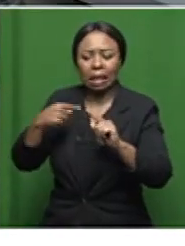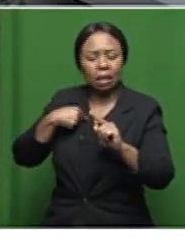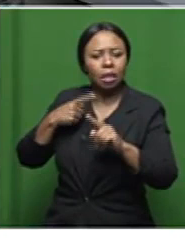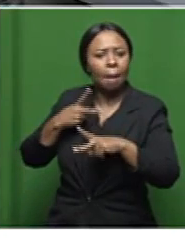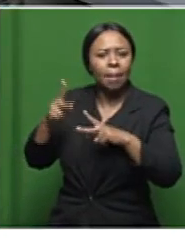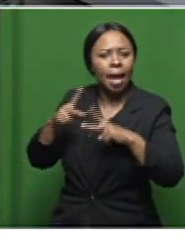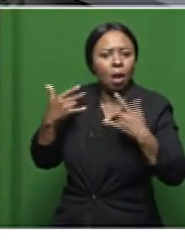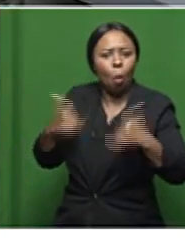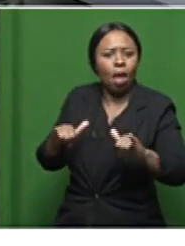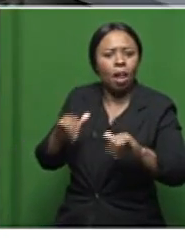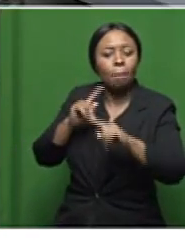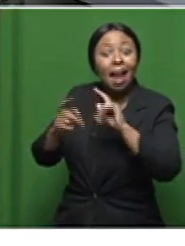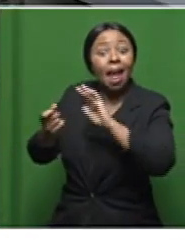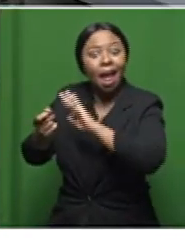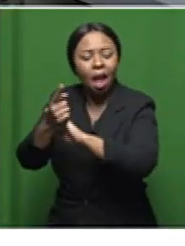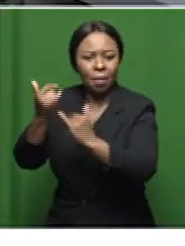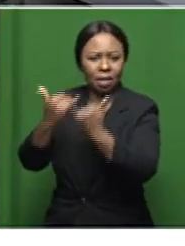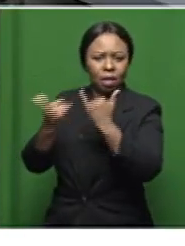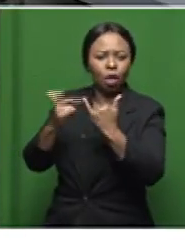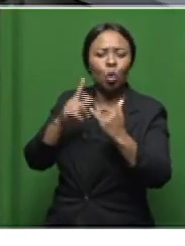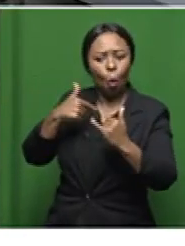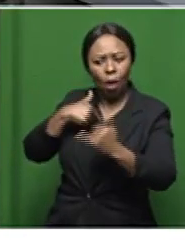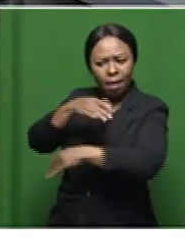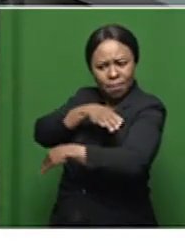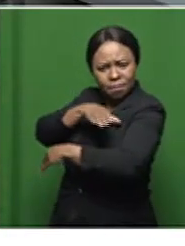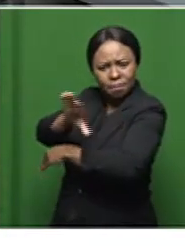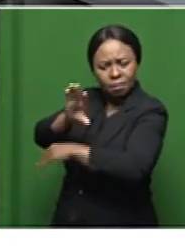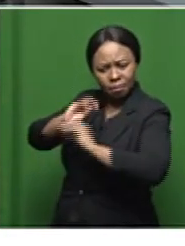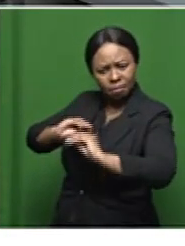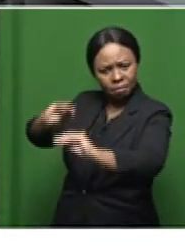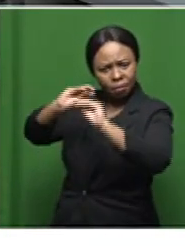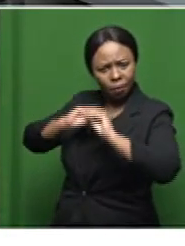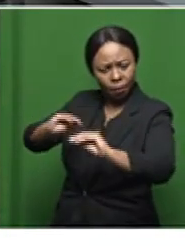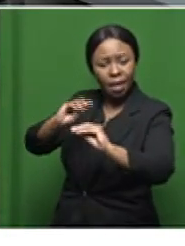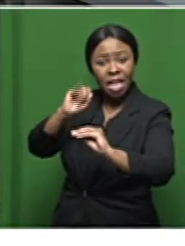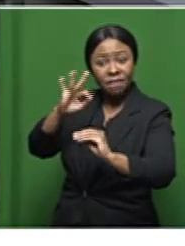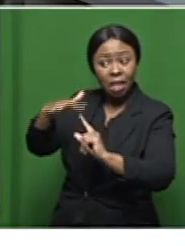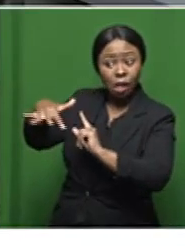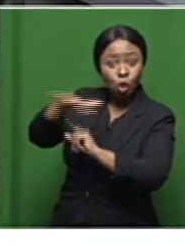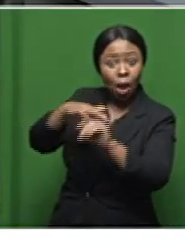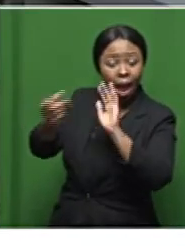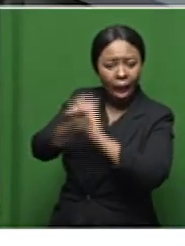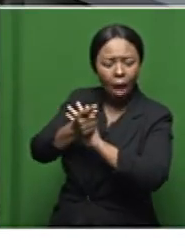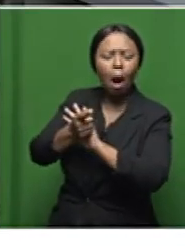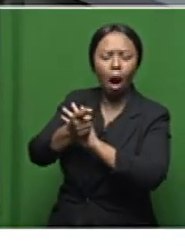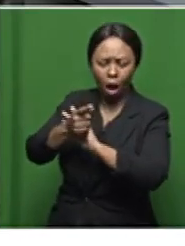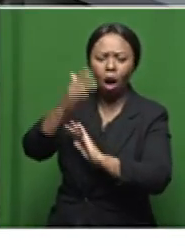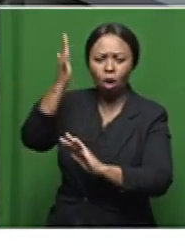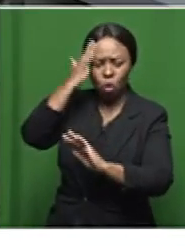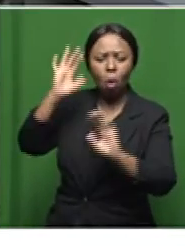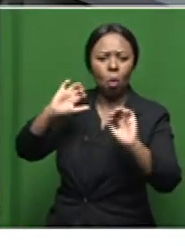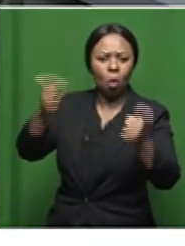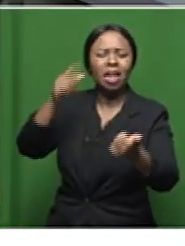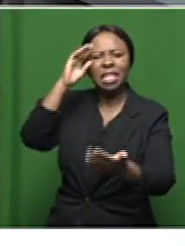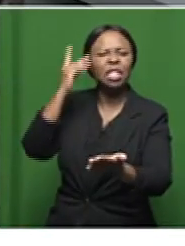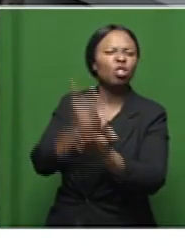So it's important that we at least empower them so that if they're faced with such a situation, their kids to know how to make the right